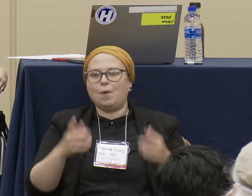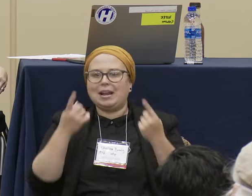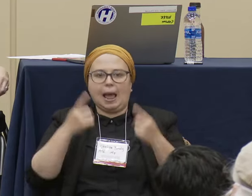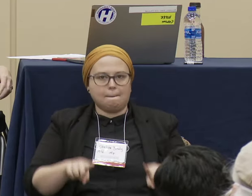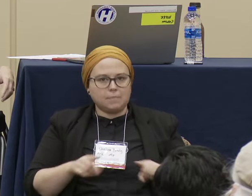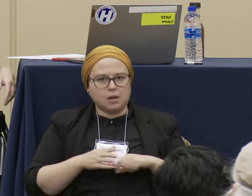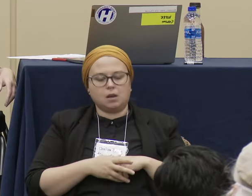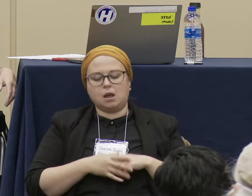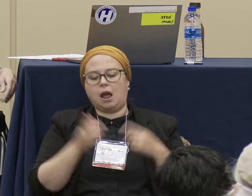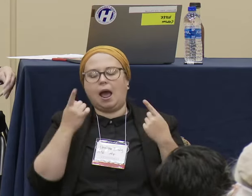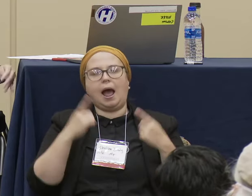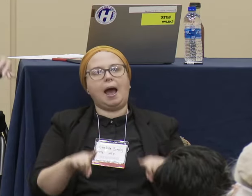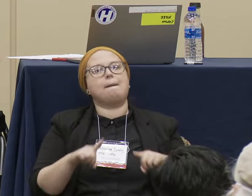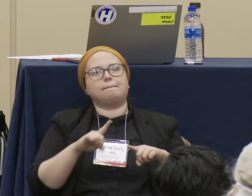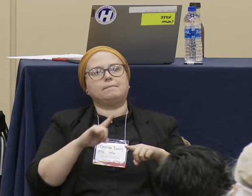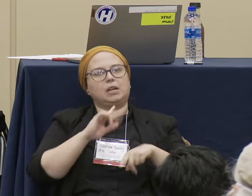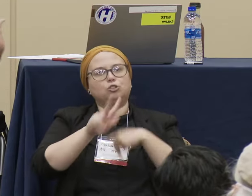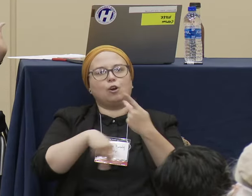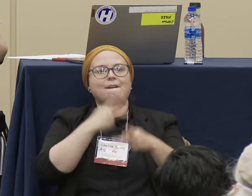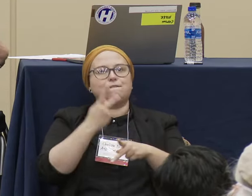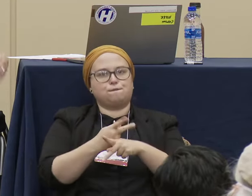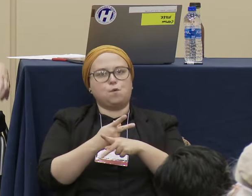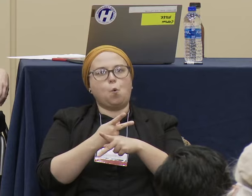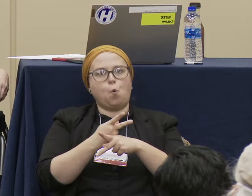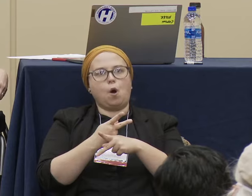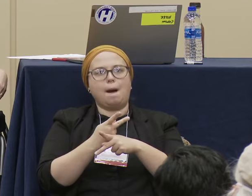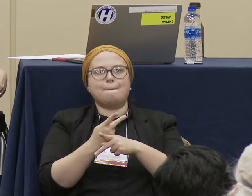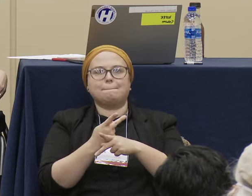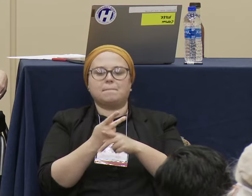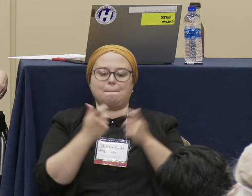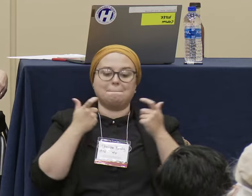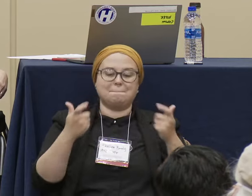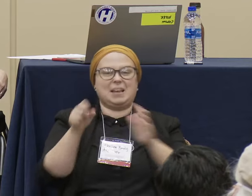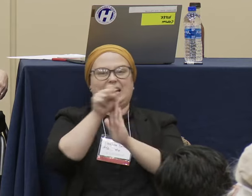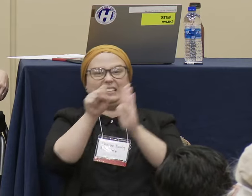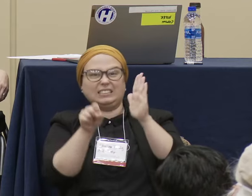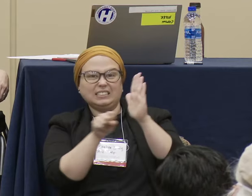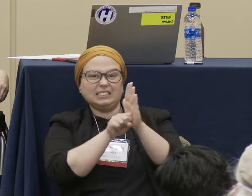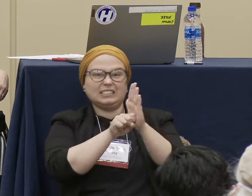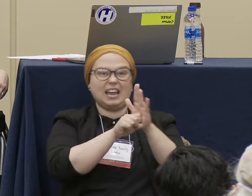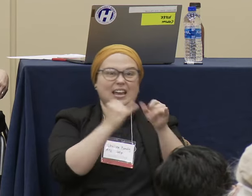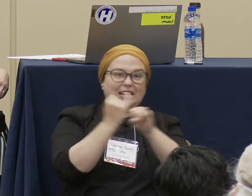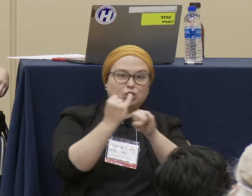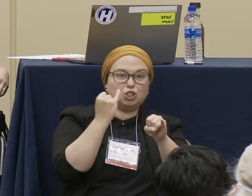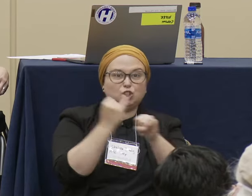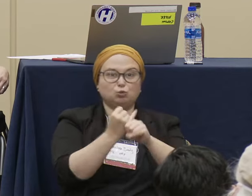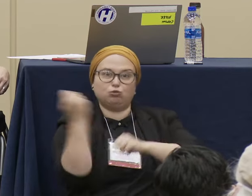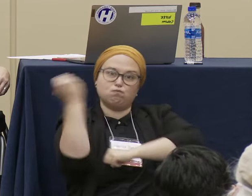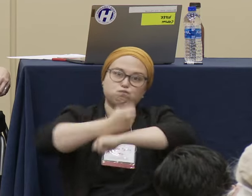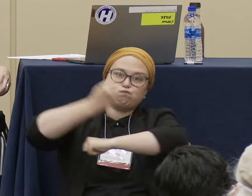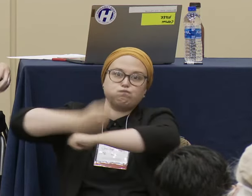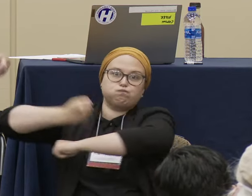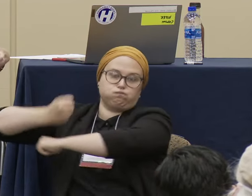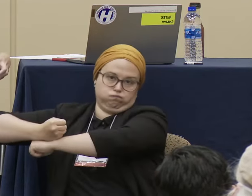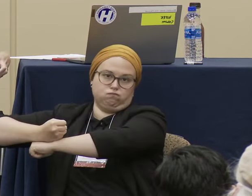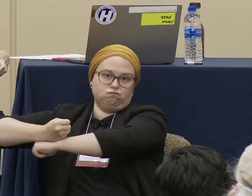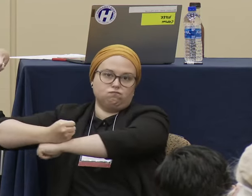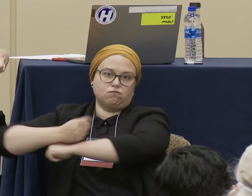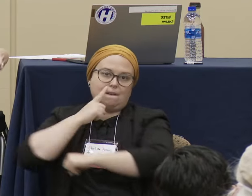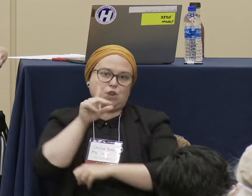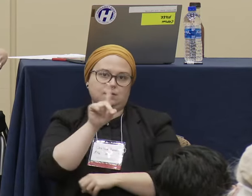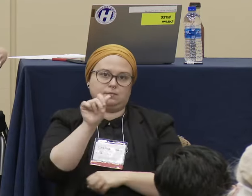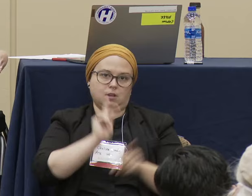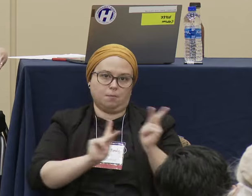in the form of the closure of large state institutions for people who are disabled. So I